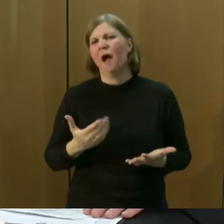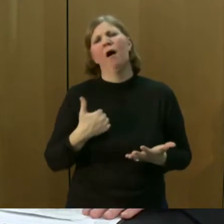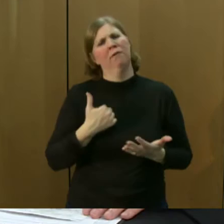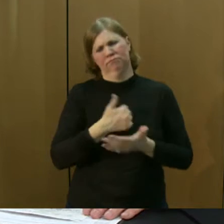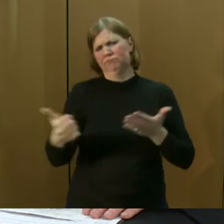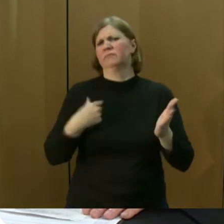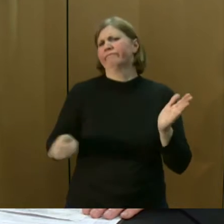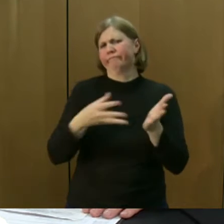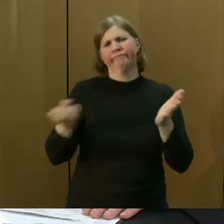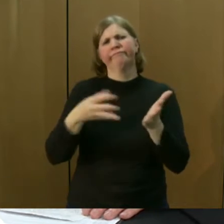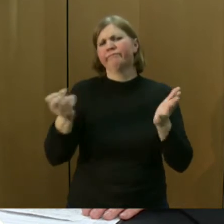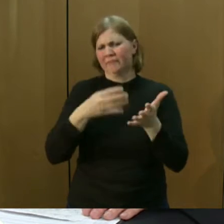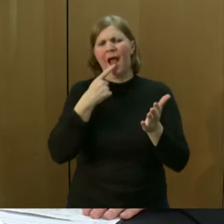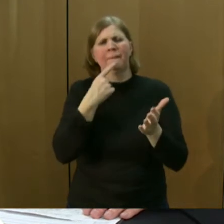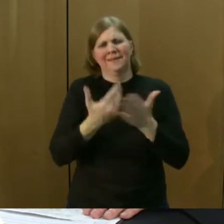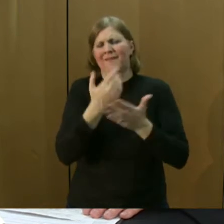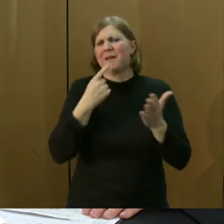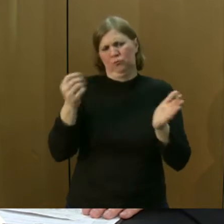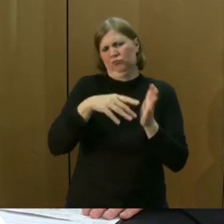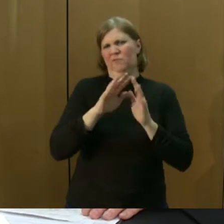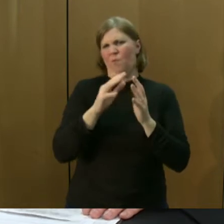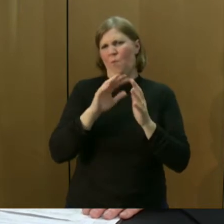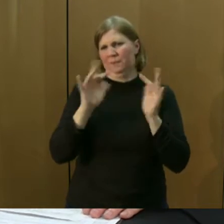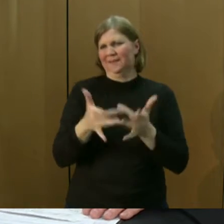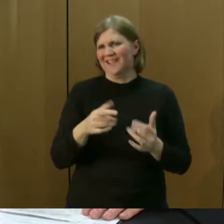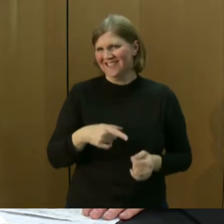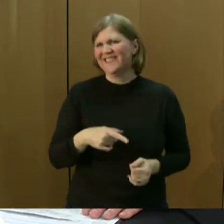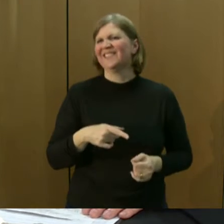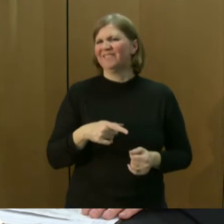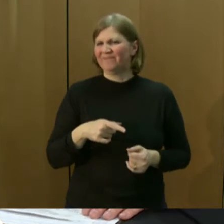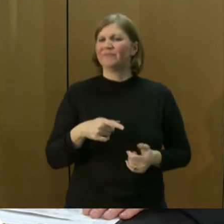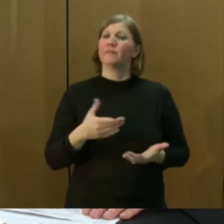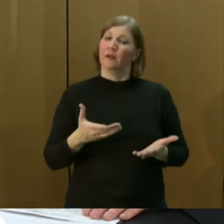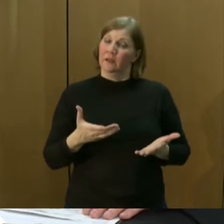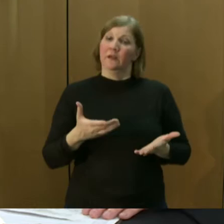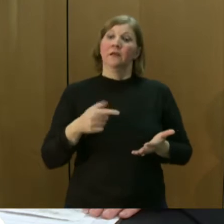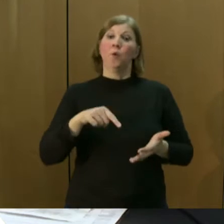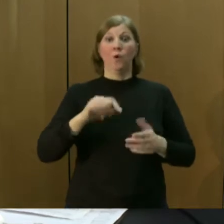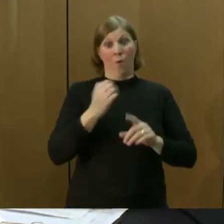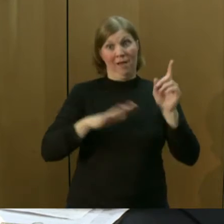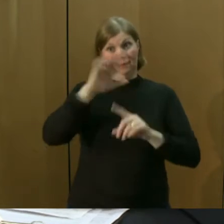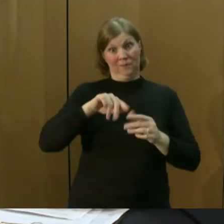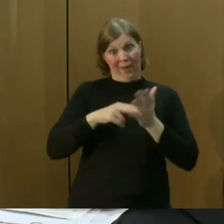agencies in Scotland that are working towards these things. So there are people that we can put you in touch with.